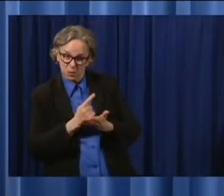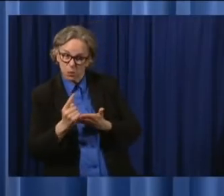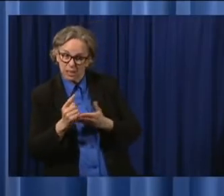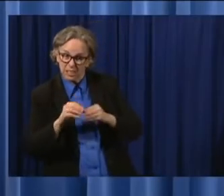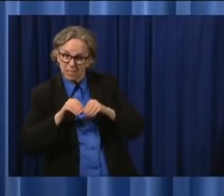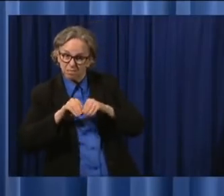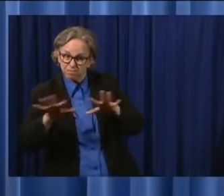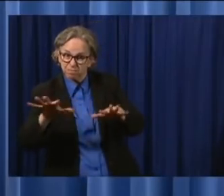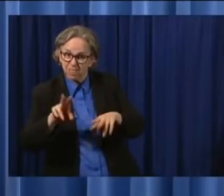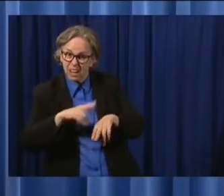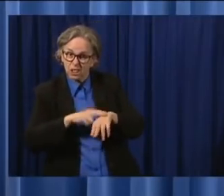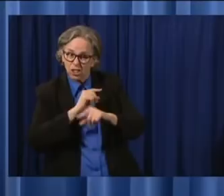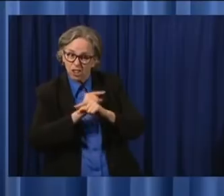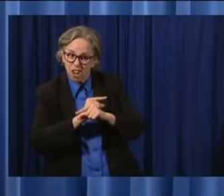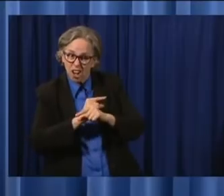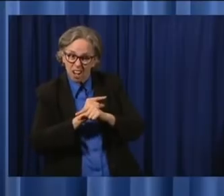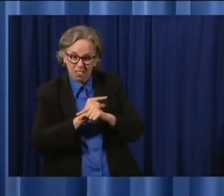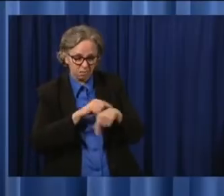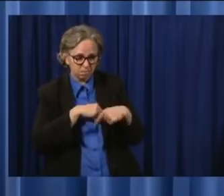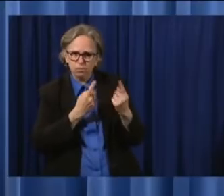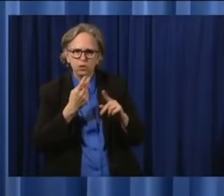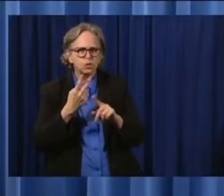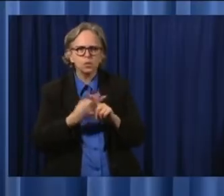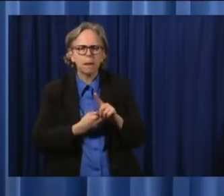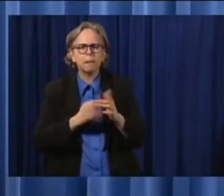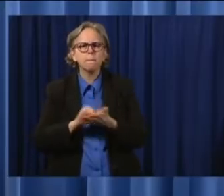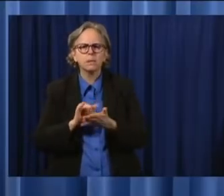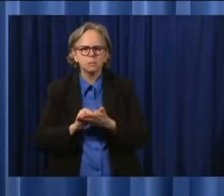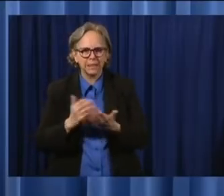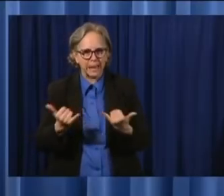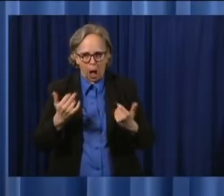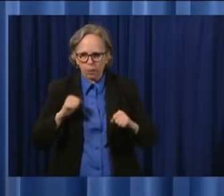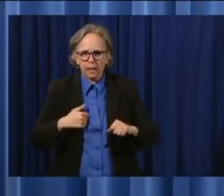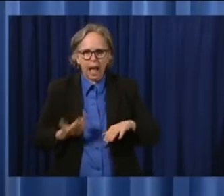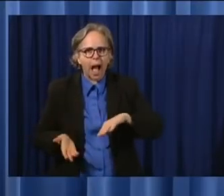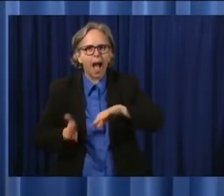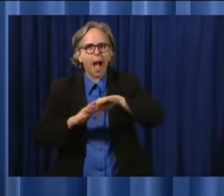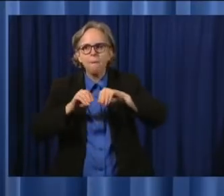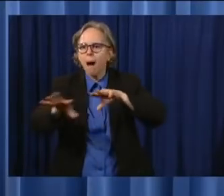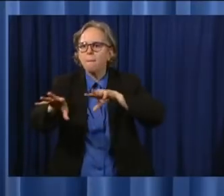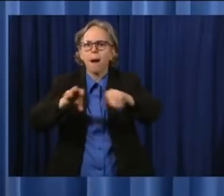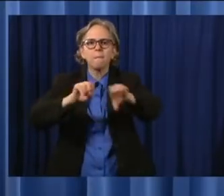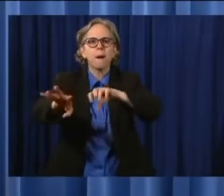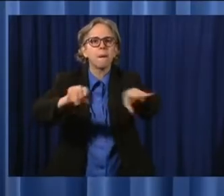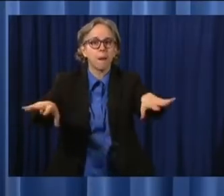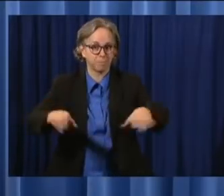will be able to continue to drive these numbers up. Thank you.